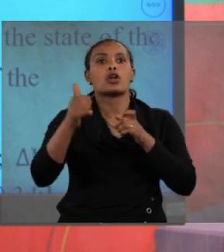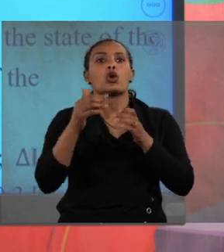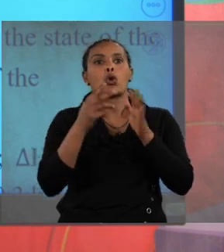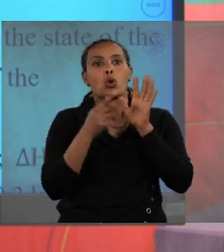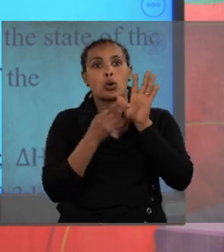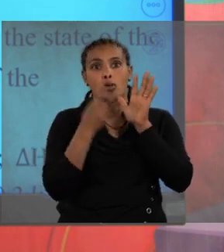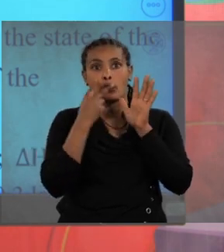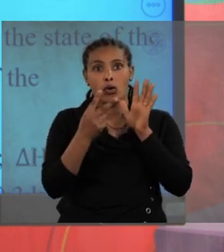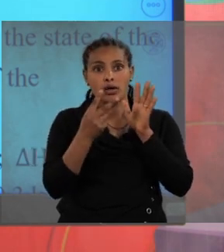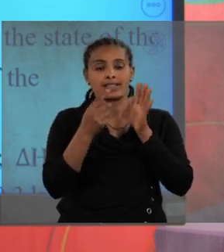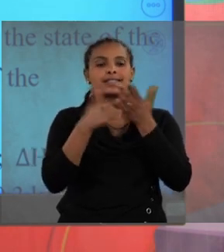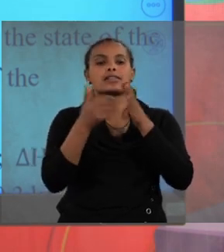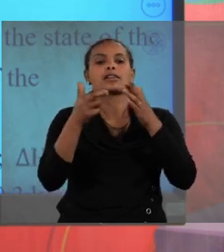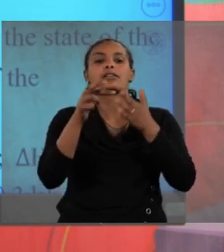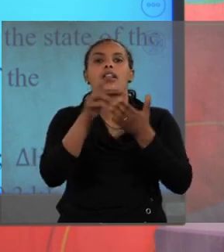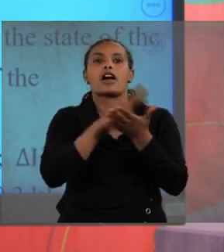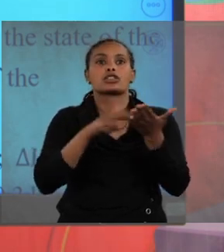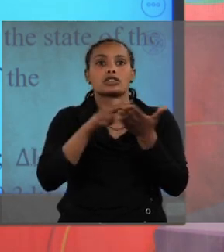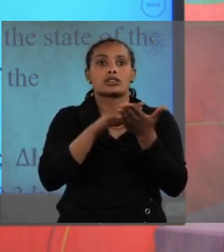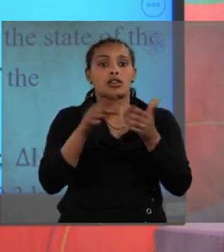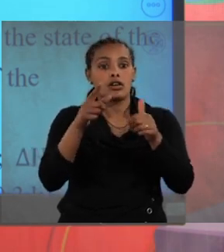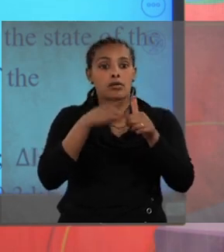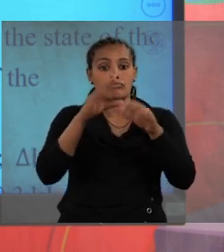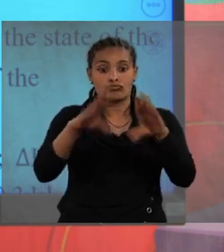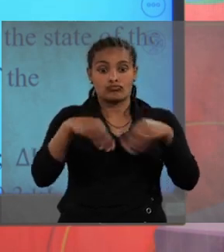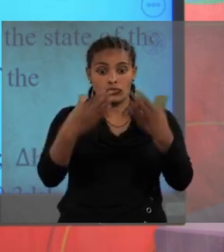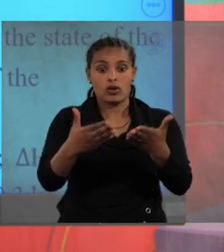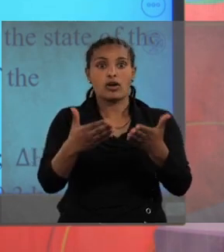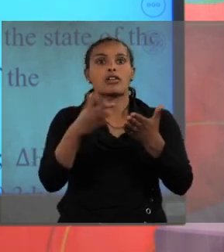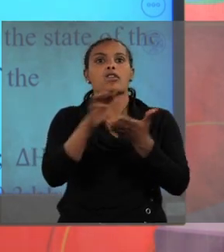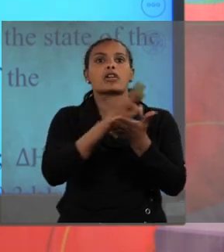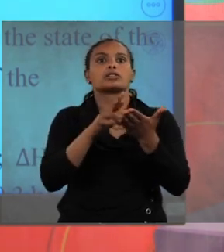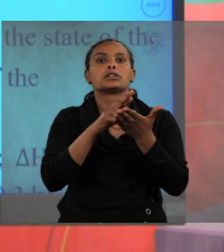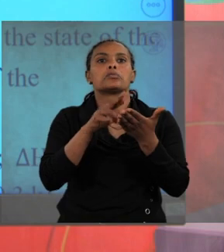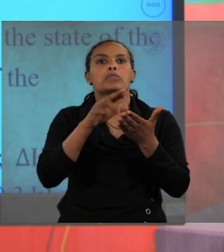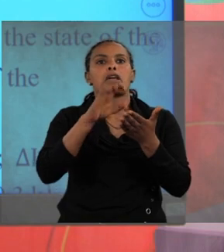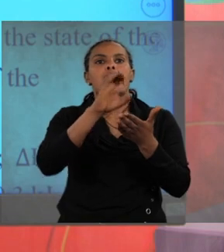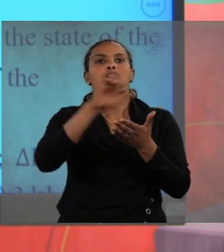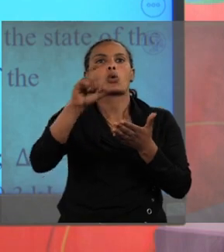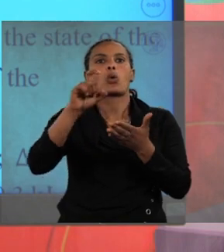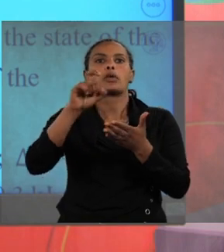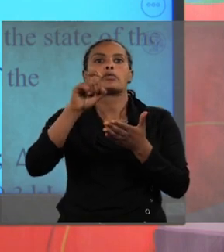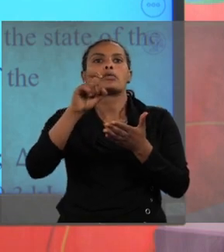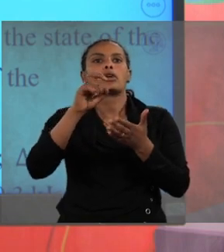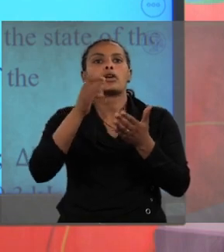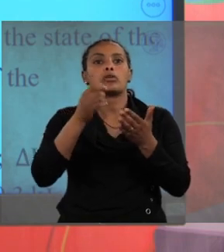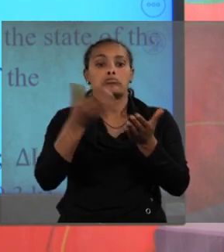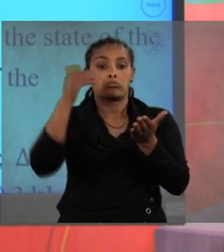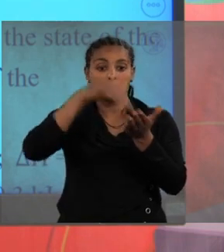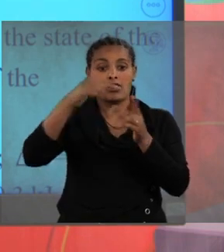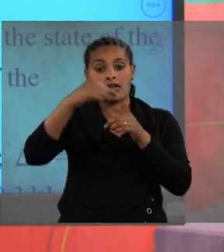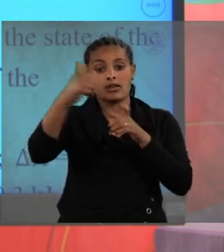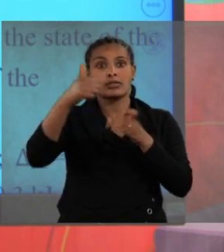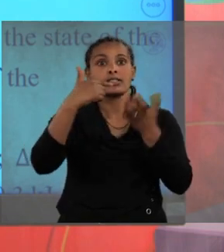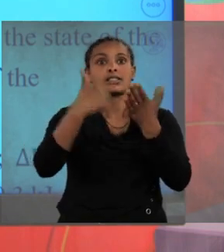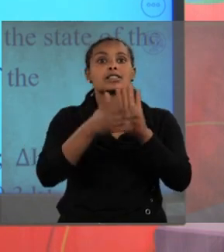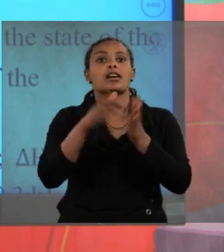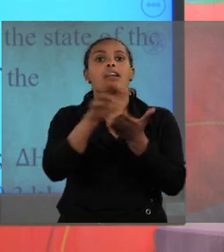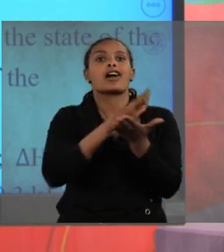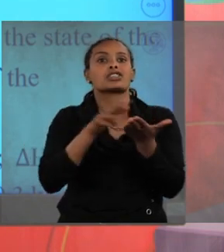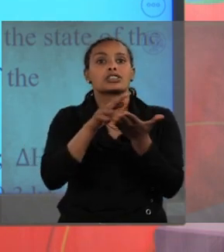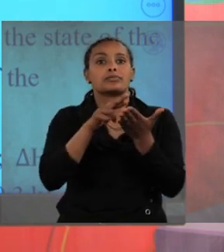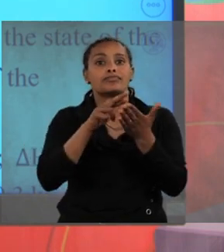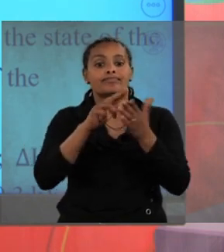look at this reaction. The forward reaction is exothermic. If you reverse this